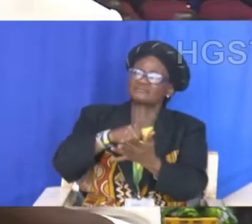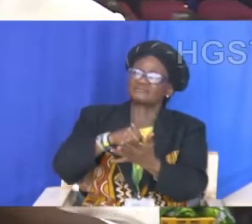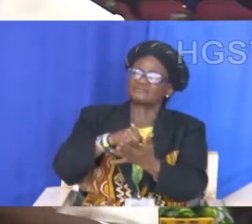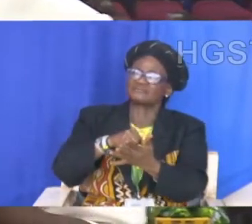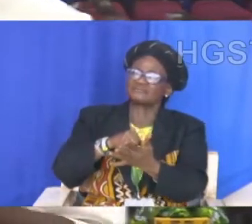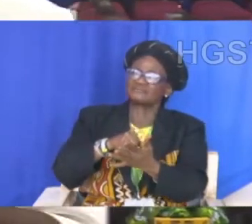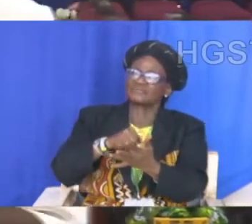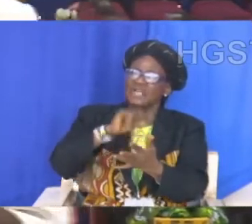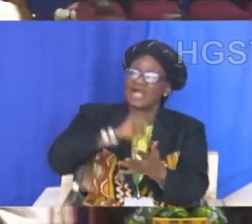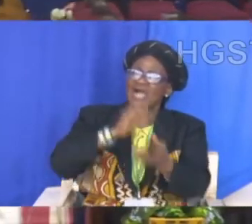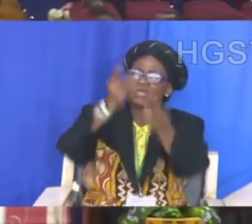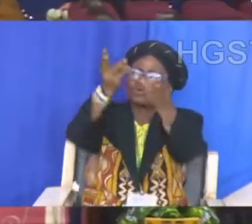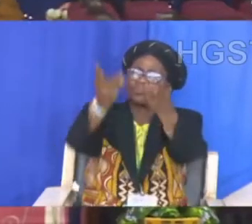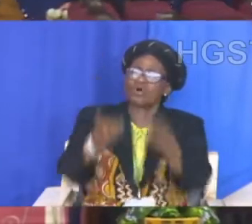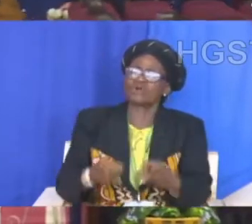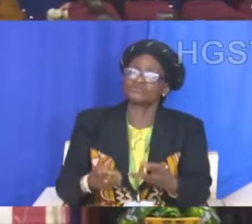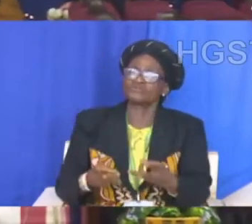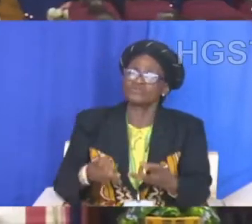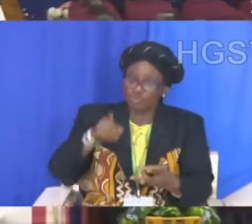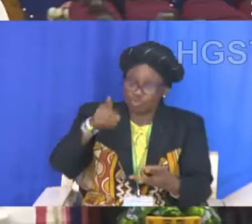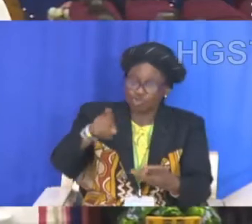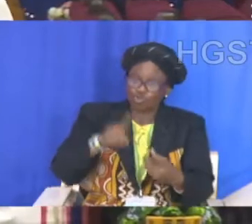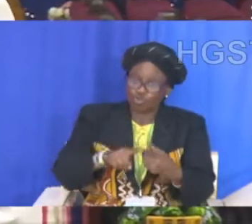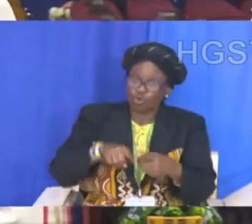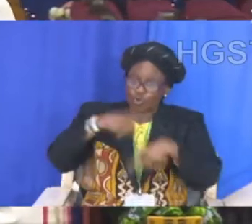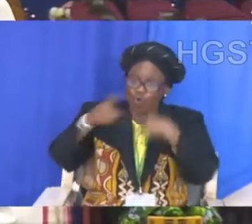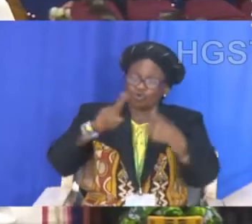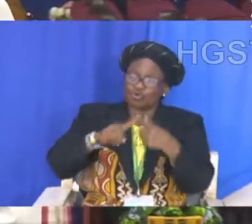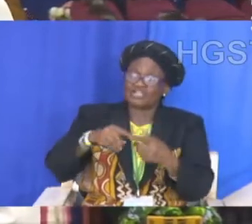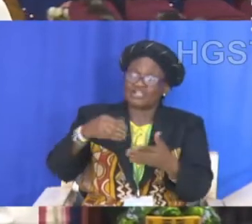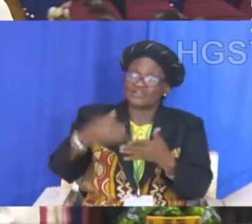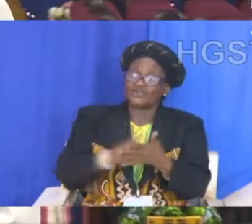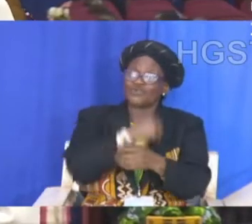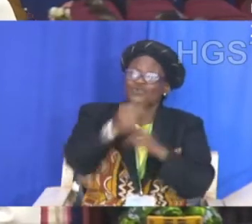I want you to go into the new year bold,